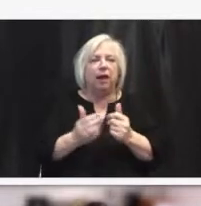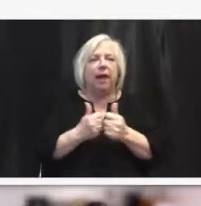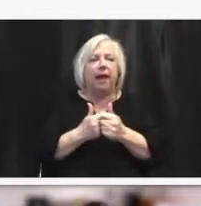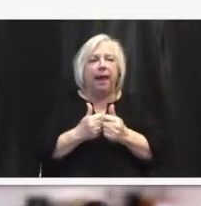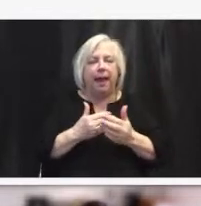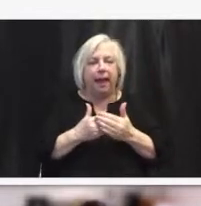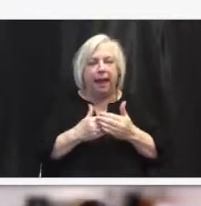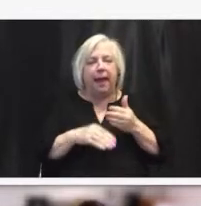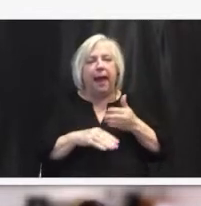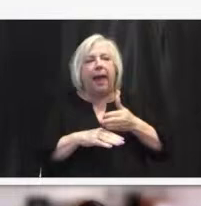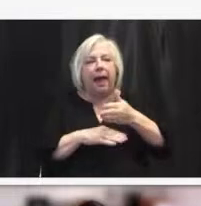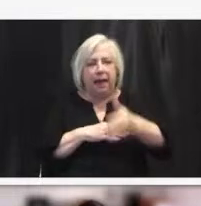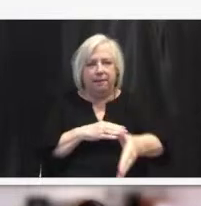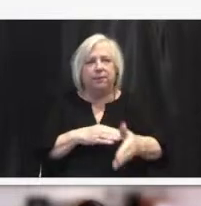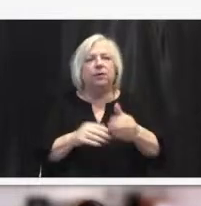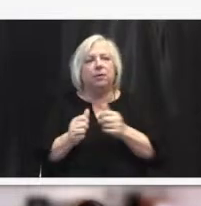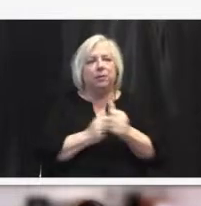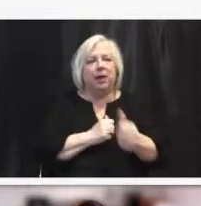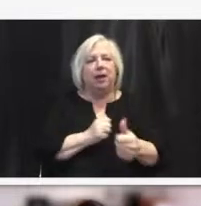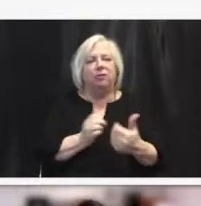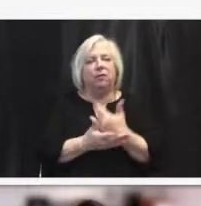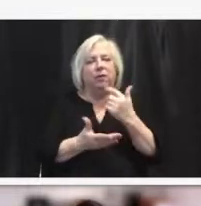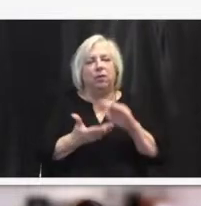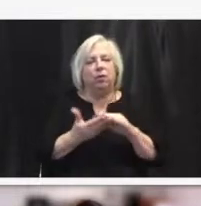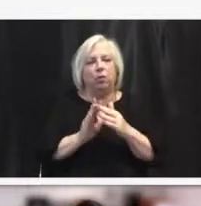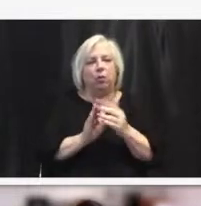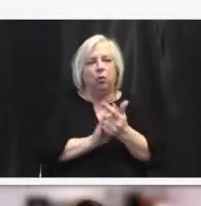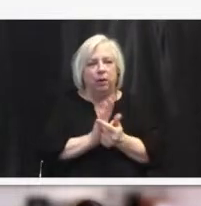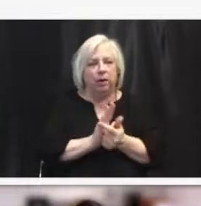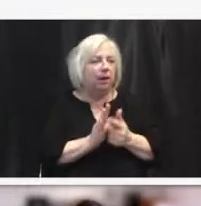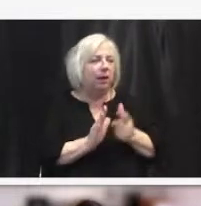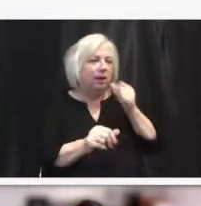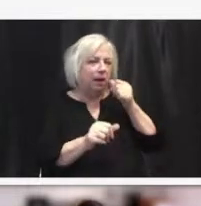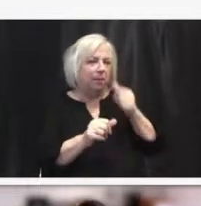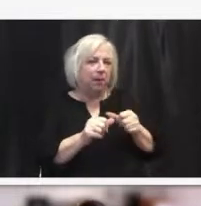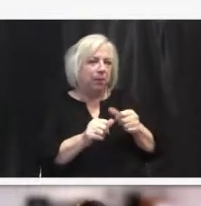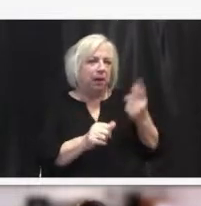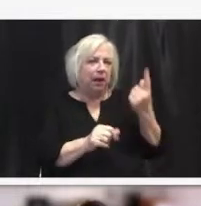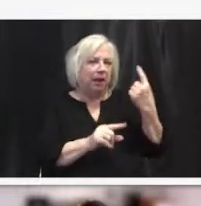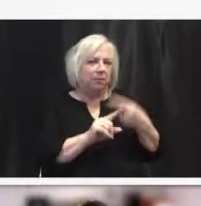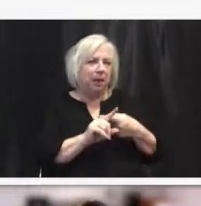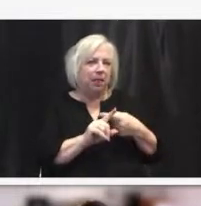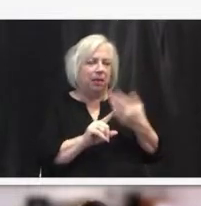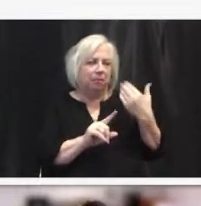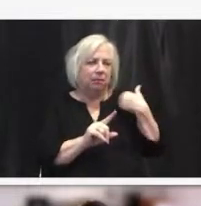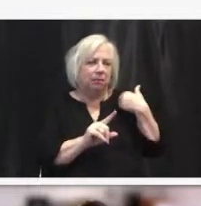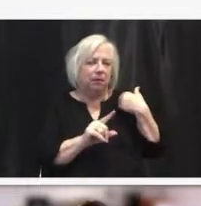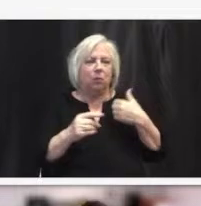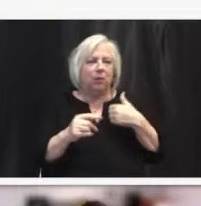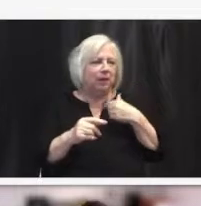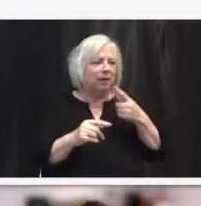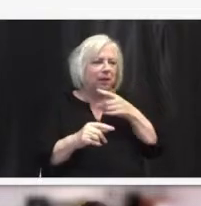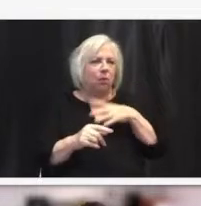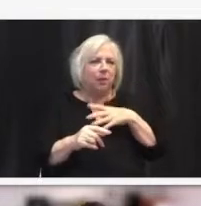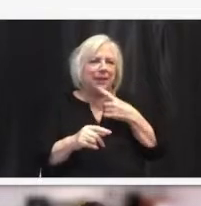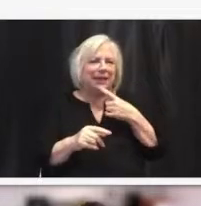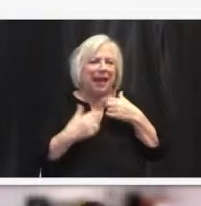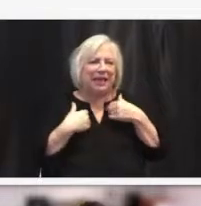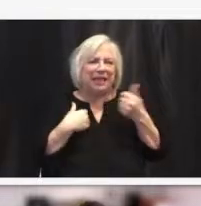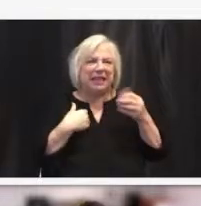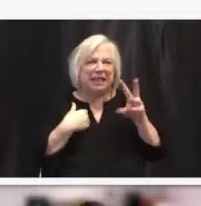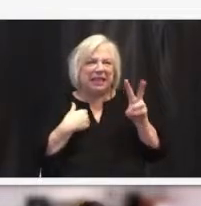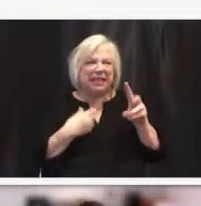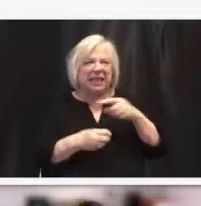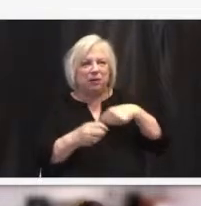ordinance. Okay, so, because I remember last month we had one, I believe that the woman said there were 16 around